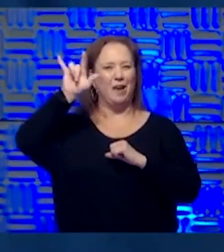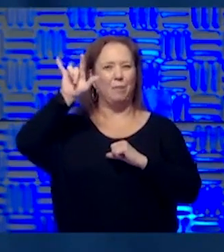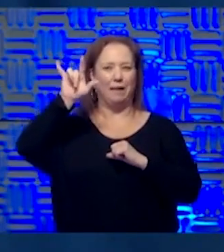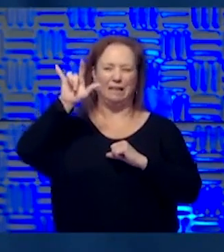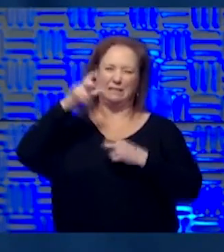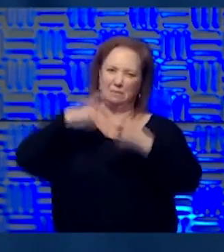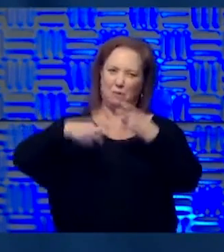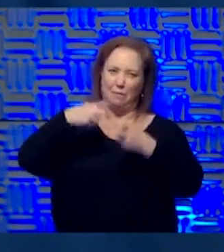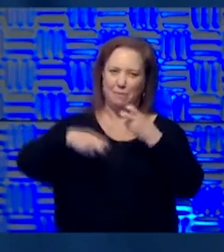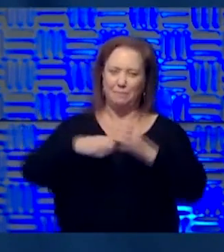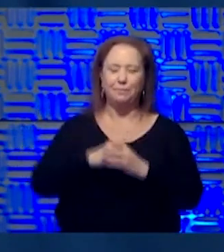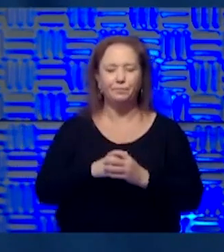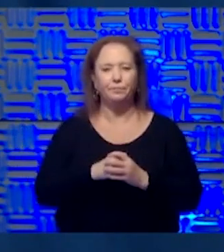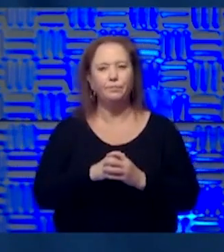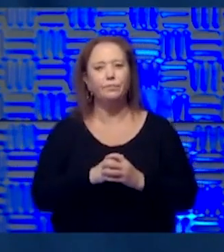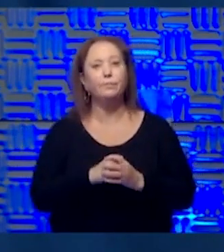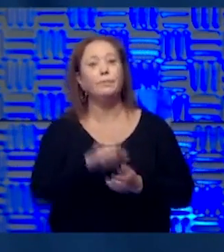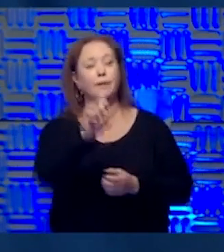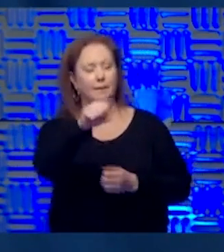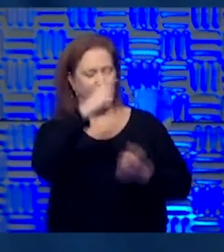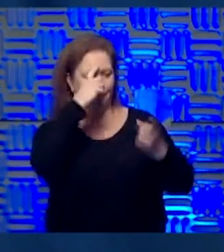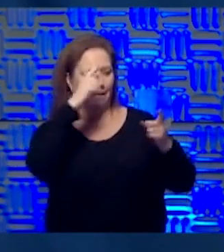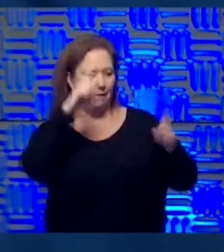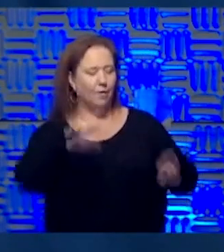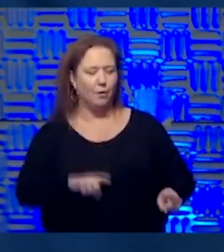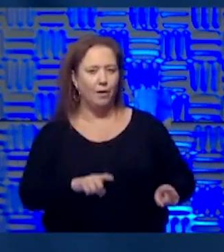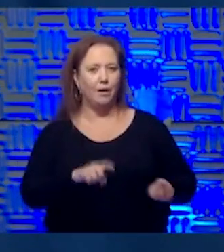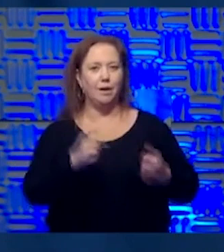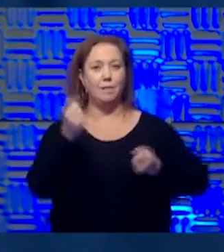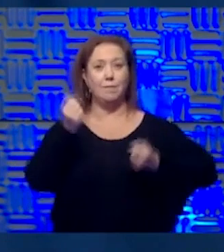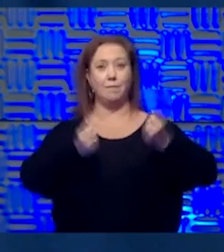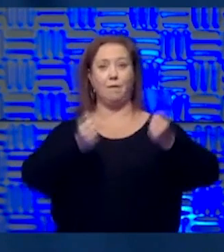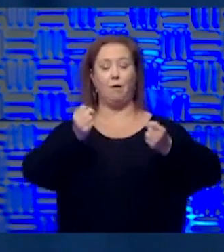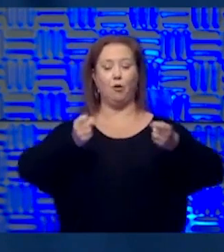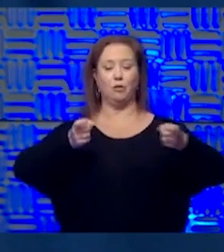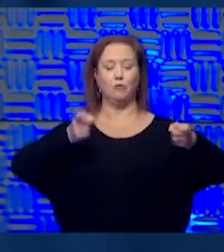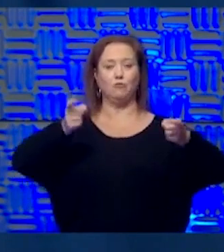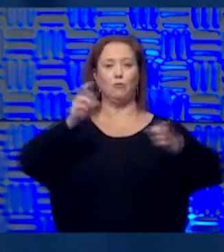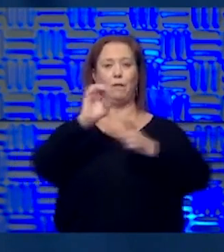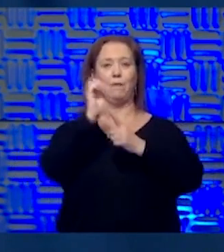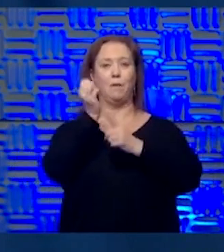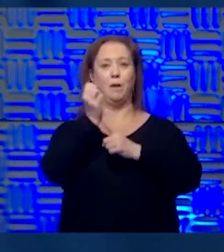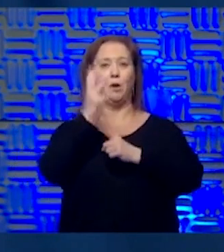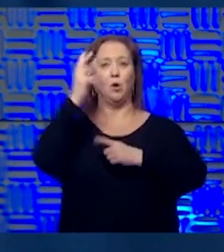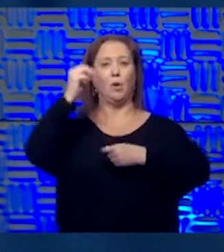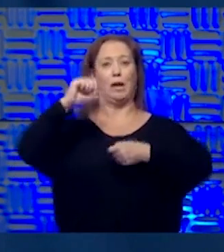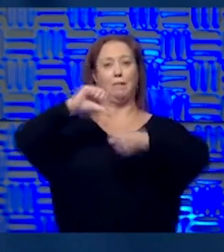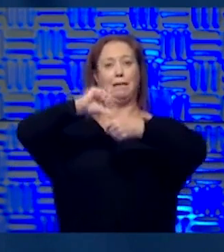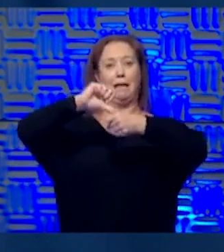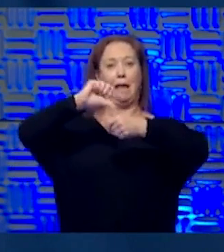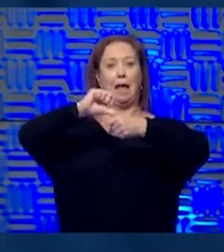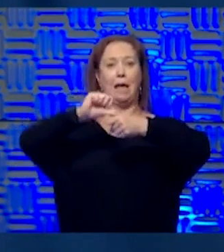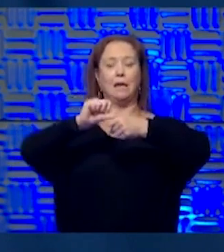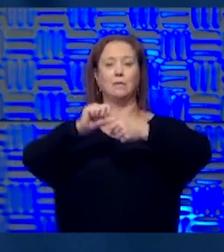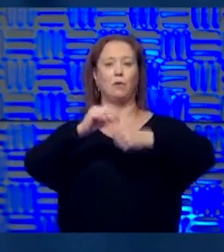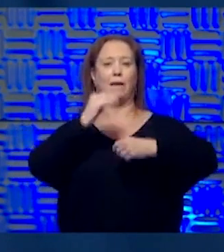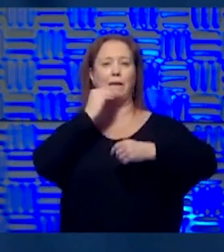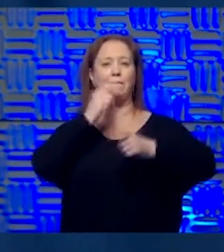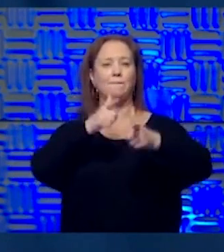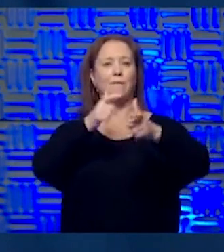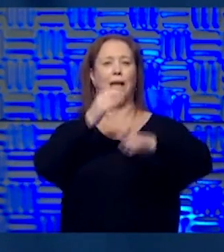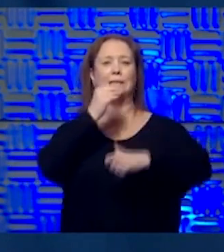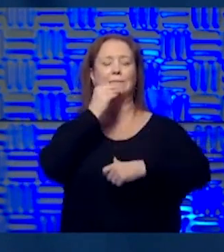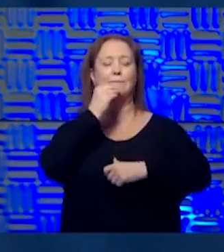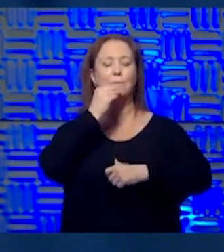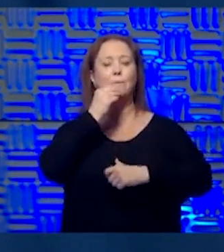absolutely. I agree with you. The car is very controlled. Getting out to get gas or get drive-through if you're on a longer trip,